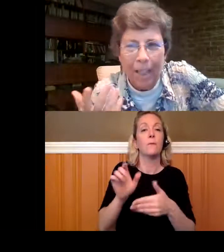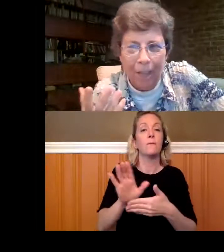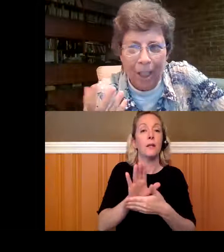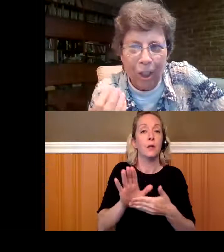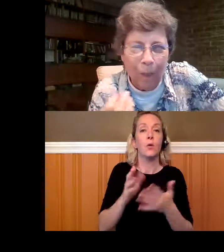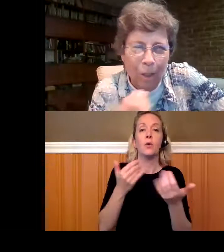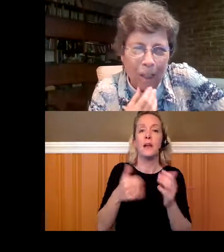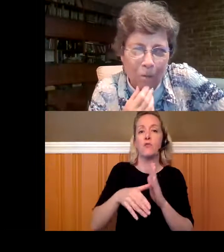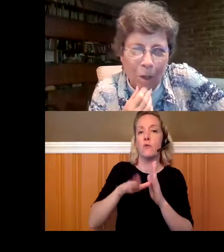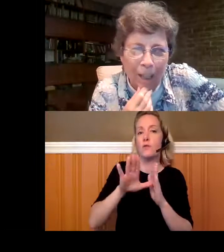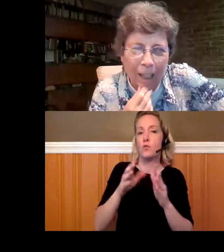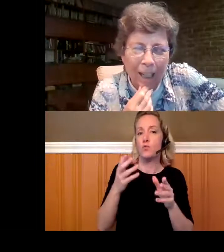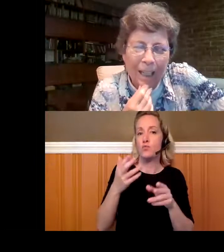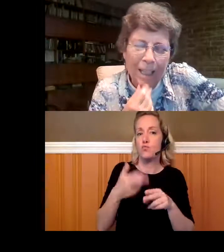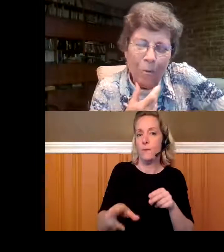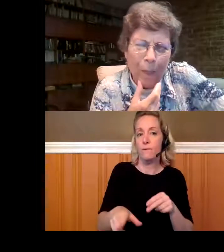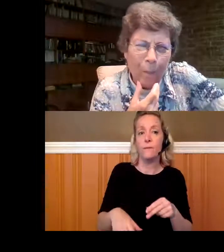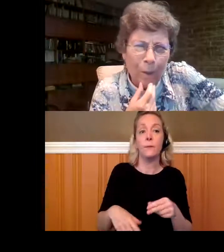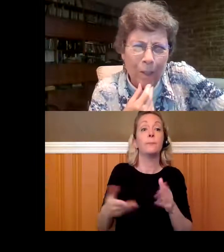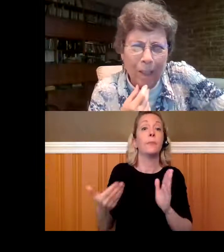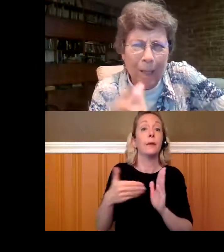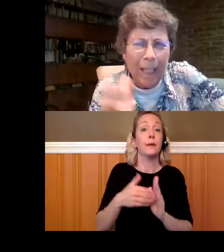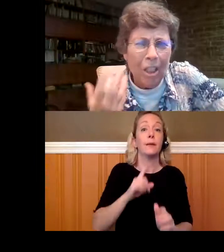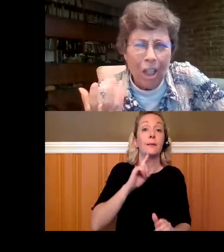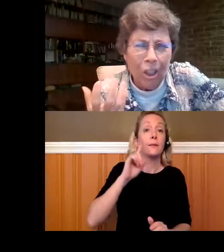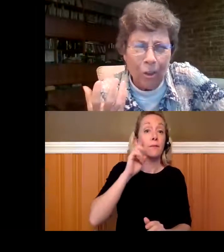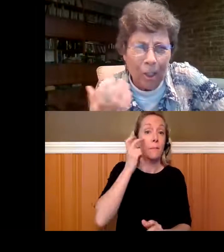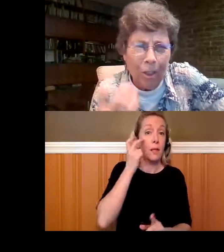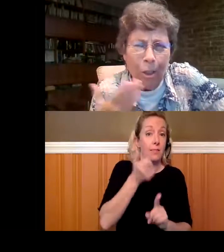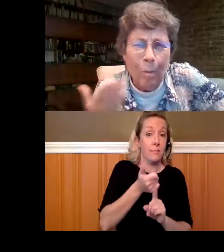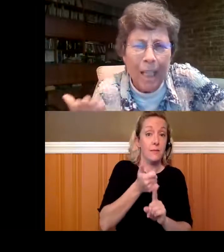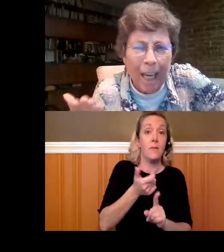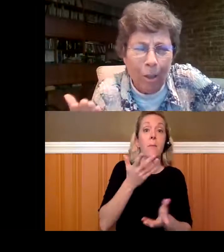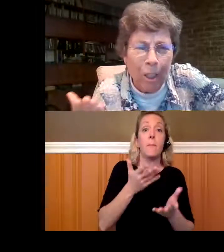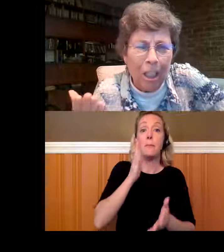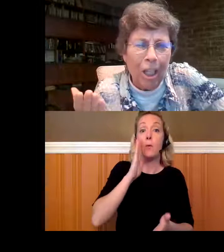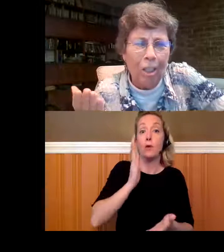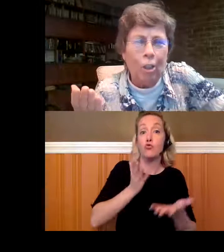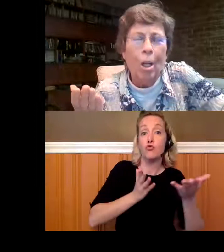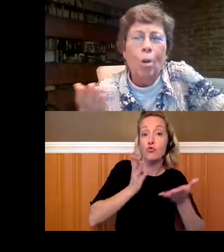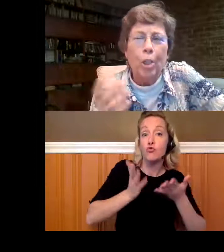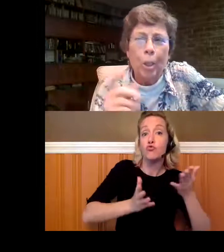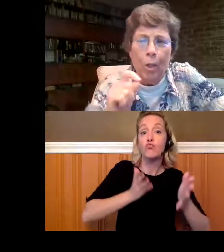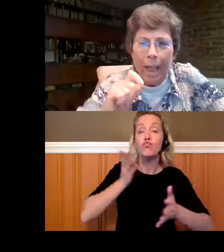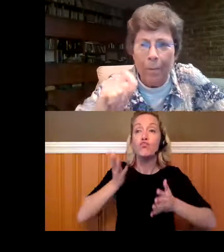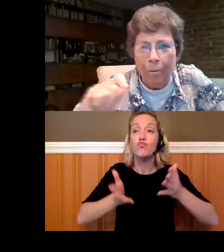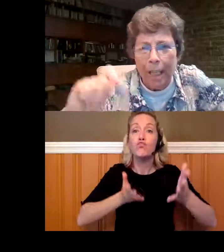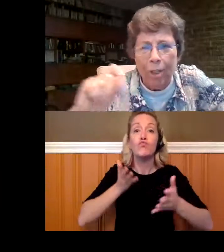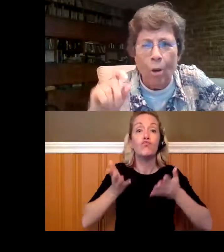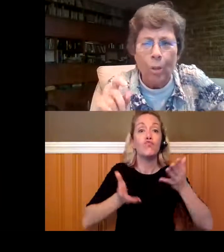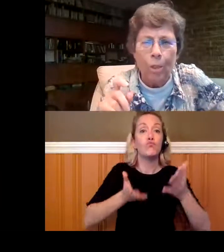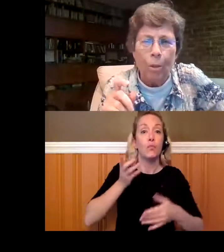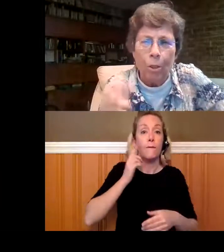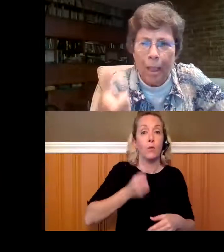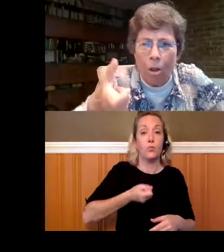be looking for. The deafblind person making gestures, to communicate using a gesture, or to communicate by writing notes or using